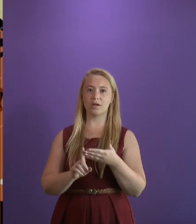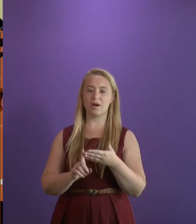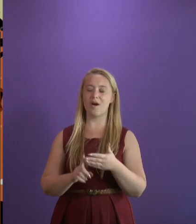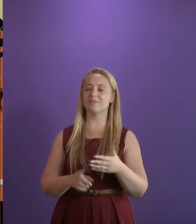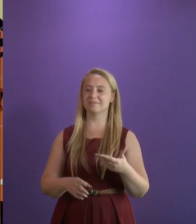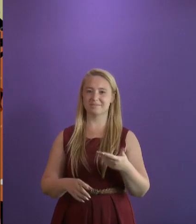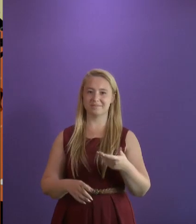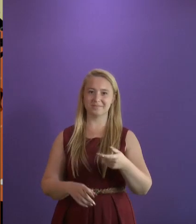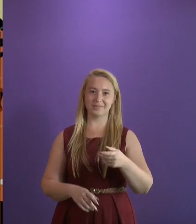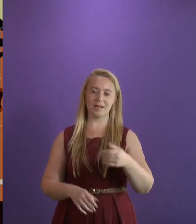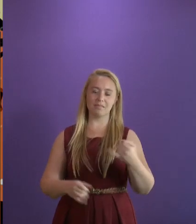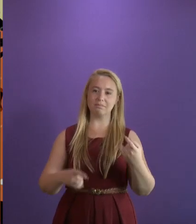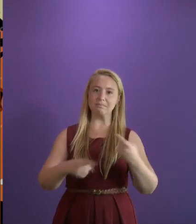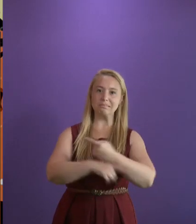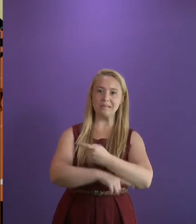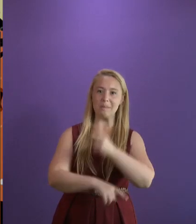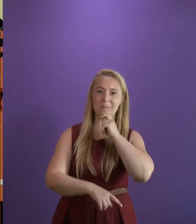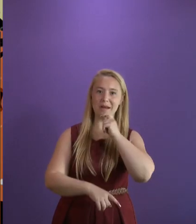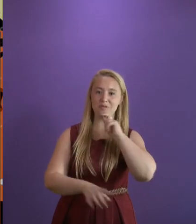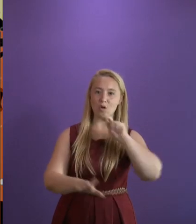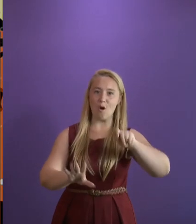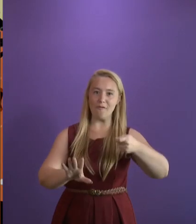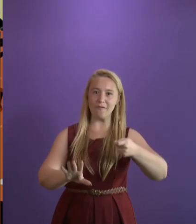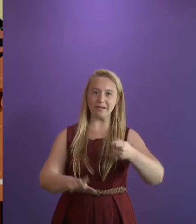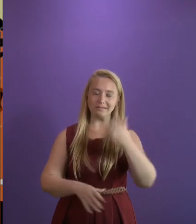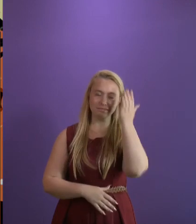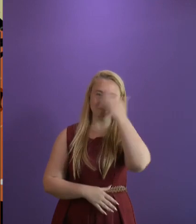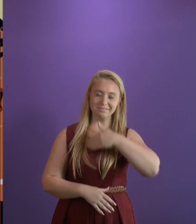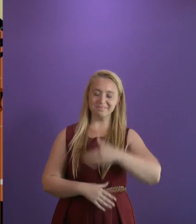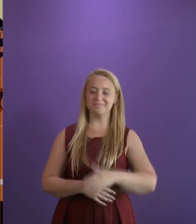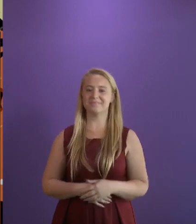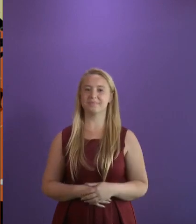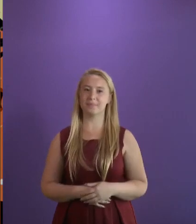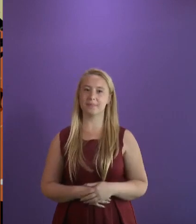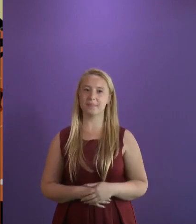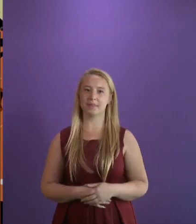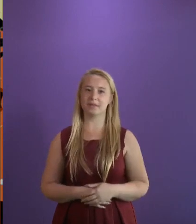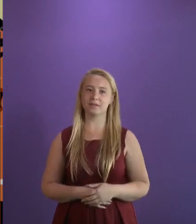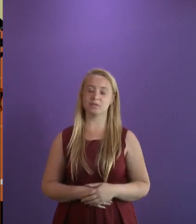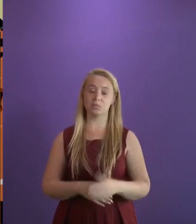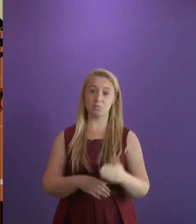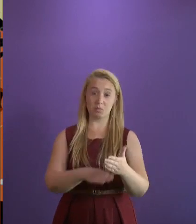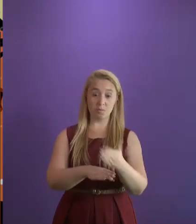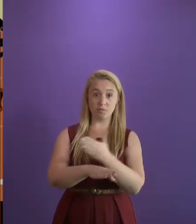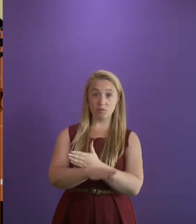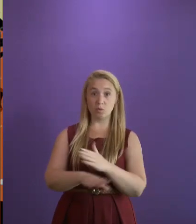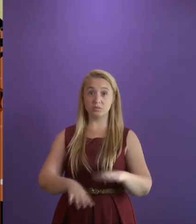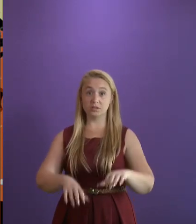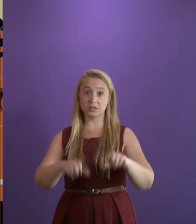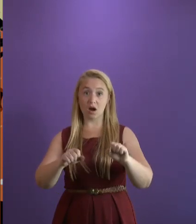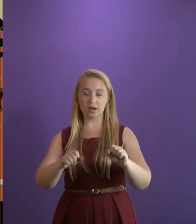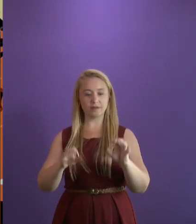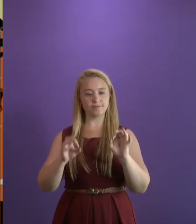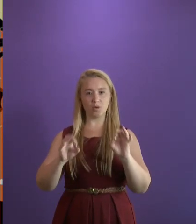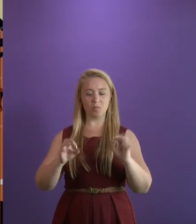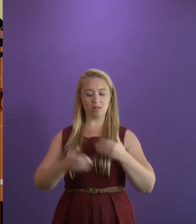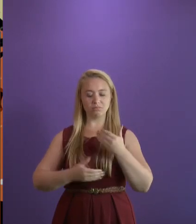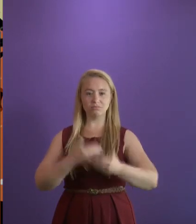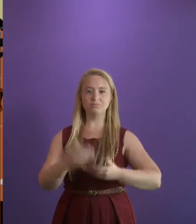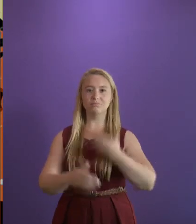There we are. First mistake of the day. I forgot to turn the mic on. Now, I have to tell you, before I start the formal